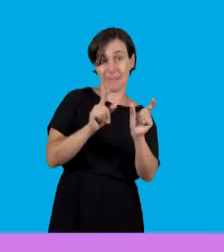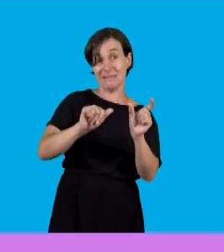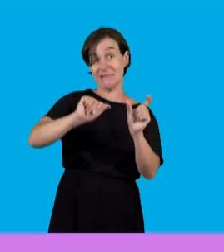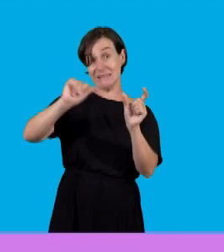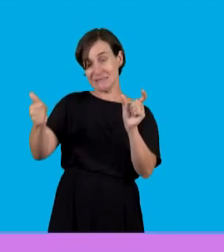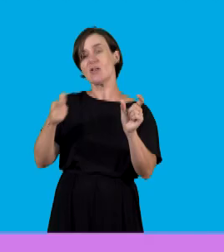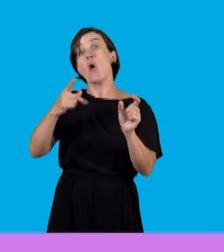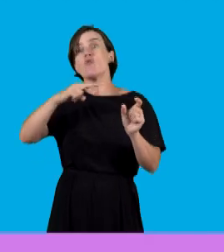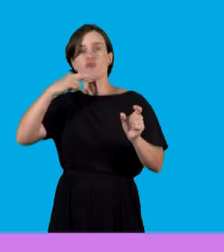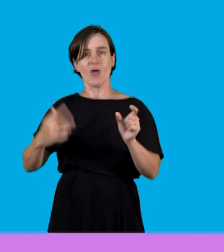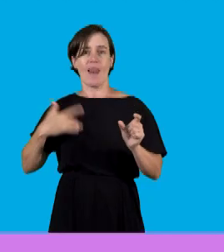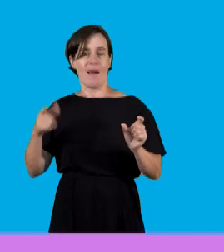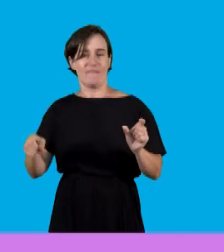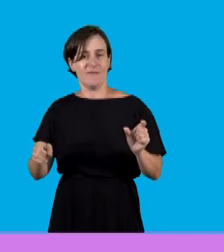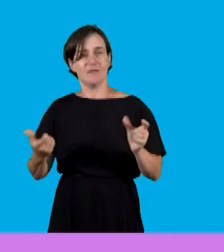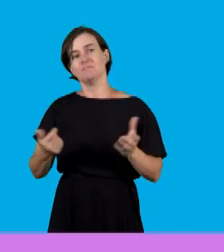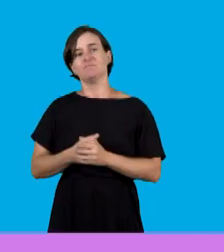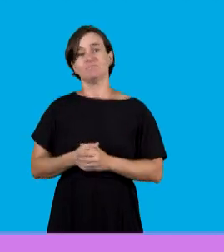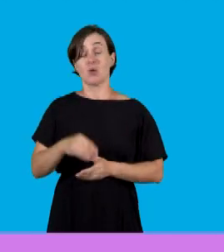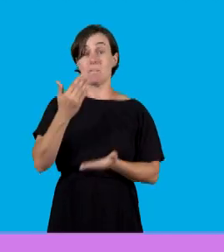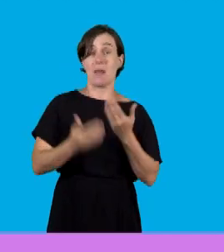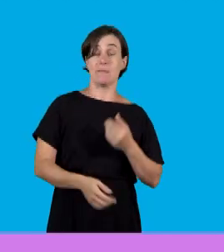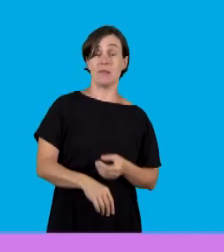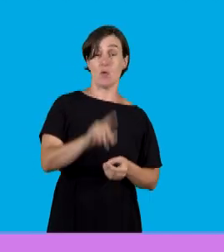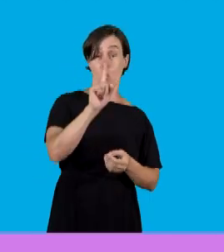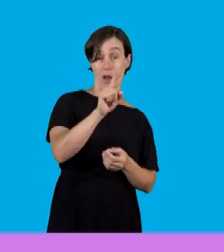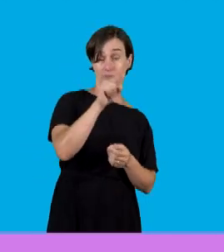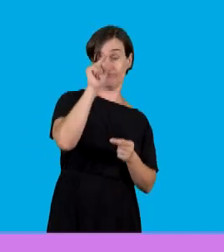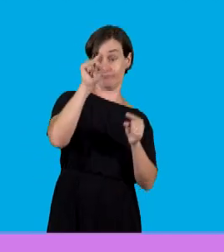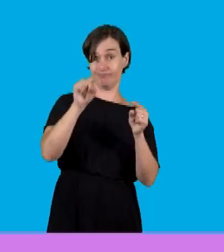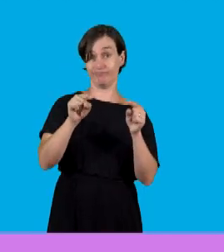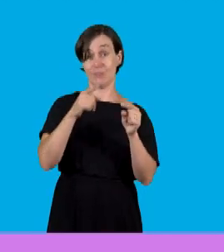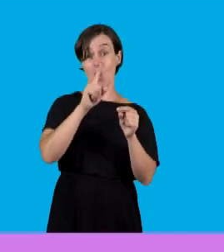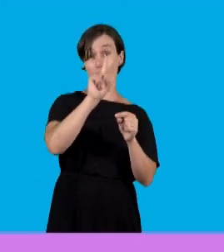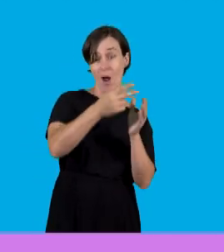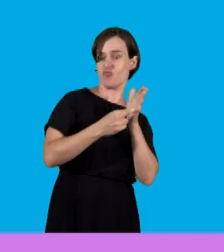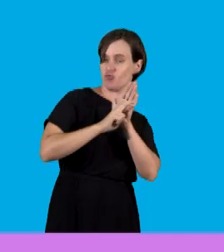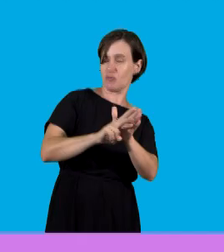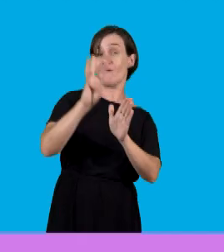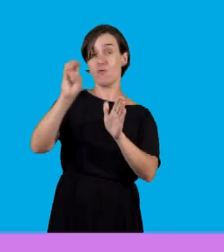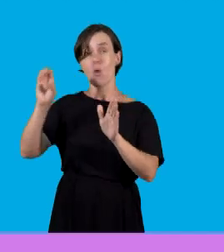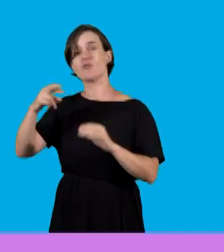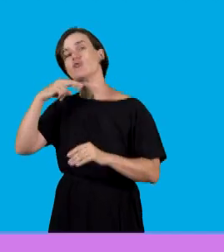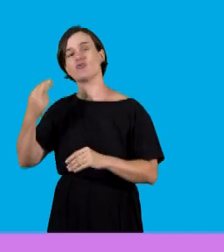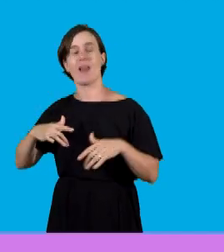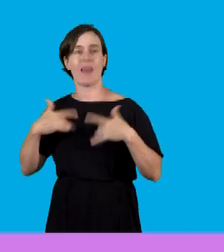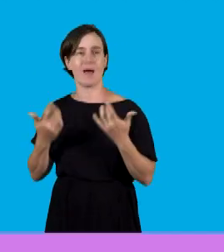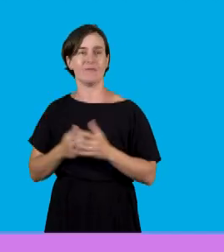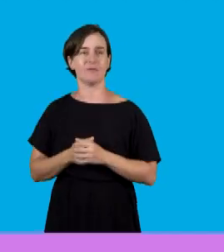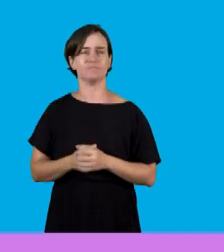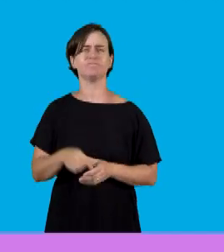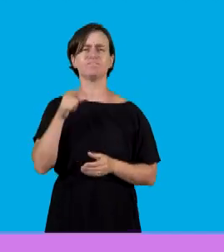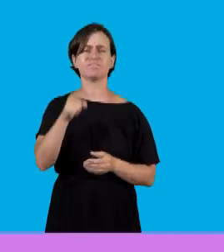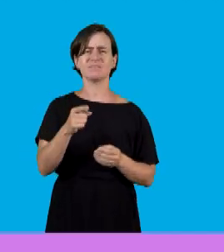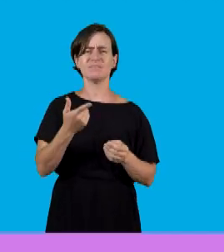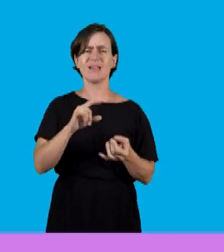400 will represent what is in reality. Where 1 unit on the map represents 400 units in reality, and 400 becomes our scale